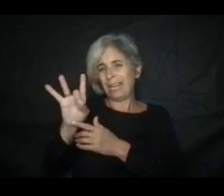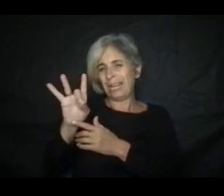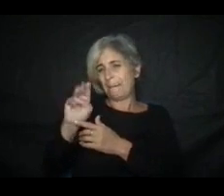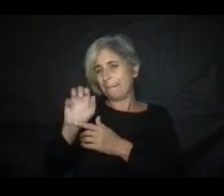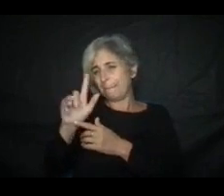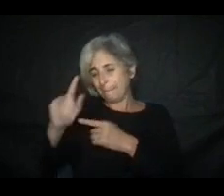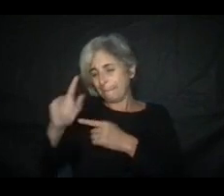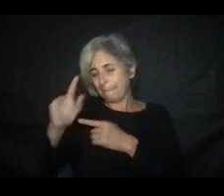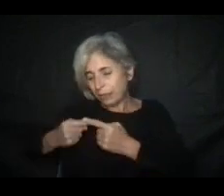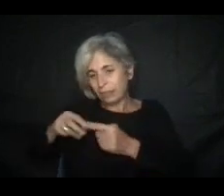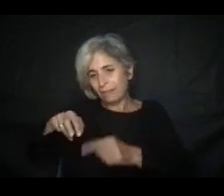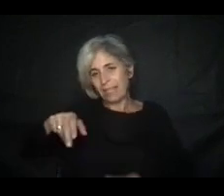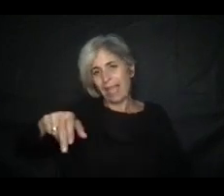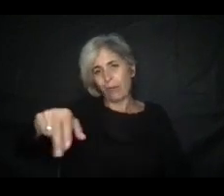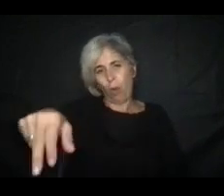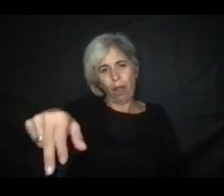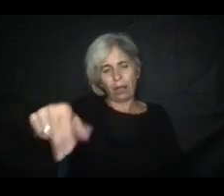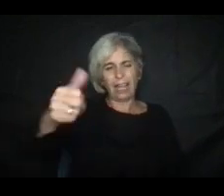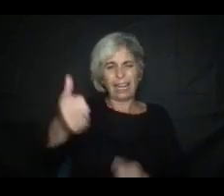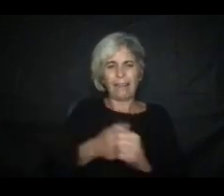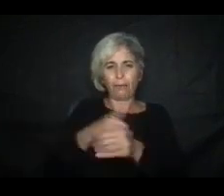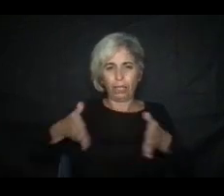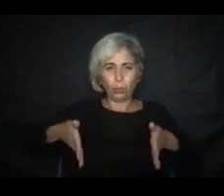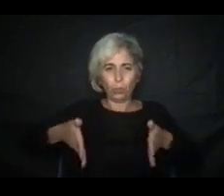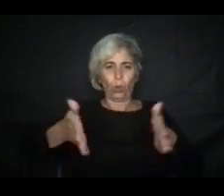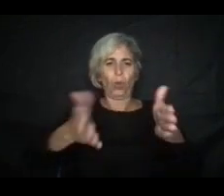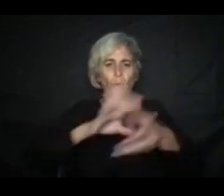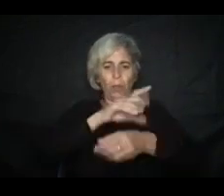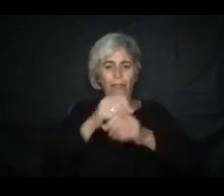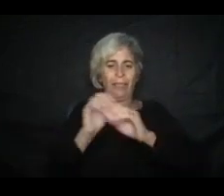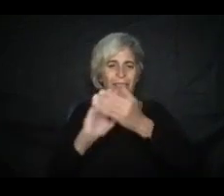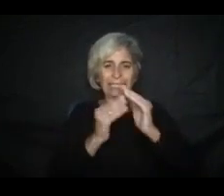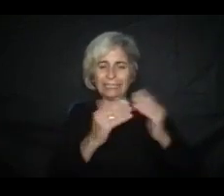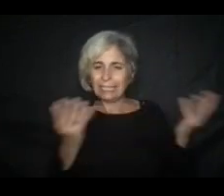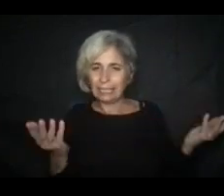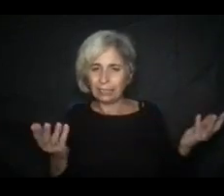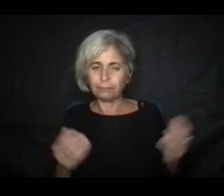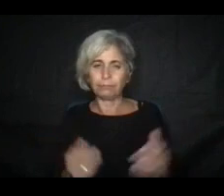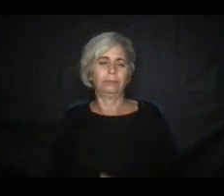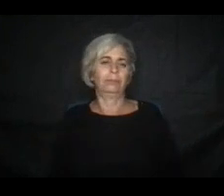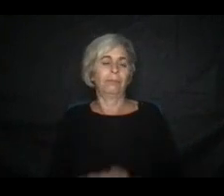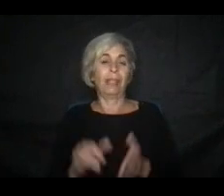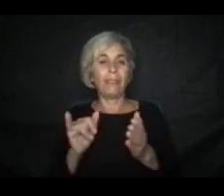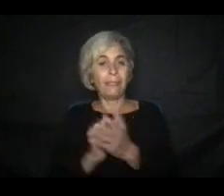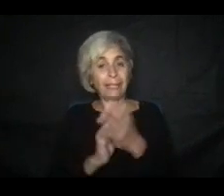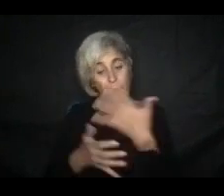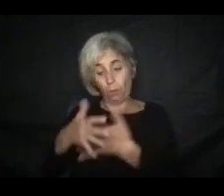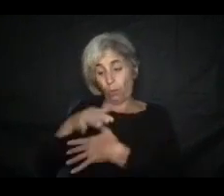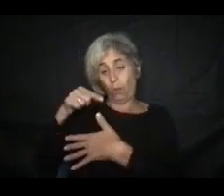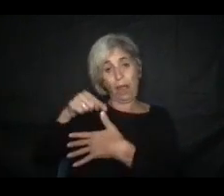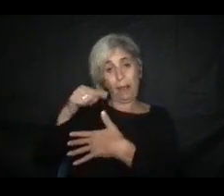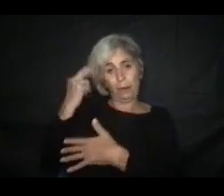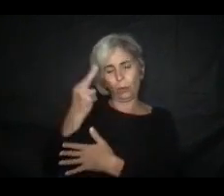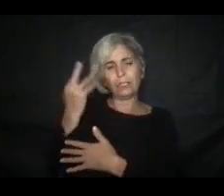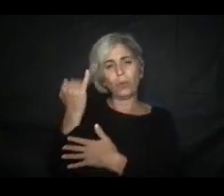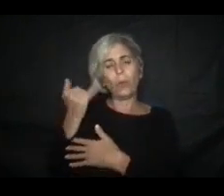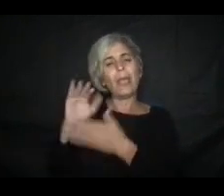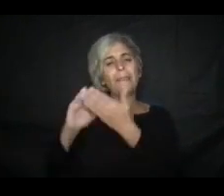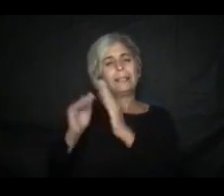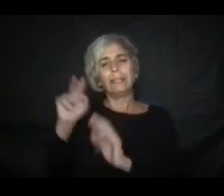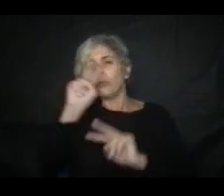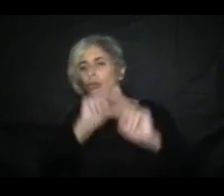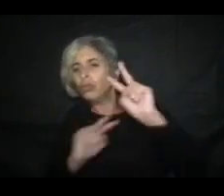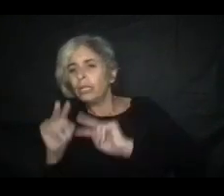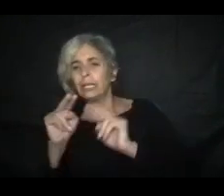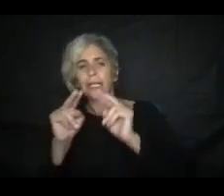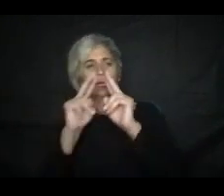much a sidewalk on every single road within the city. And that's one of the primary reasons that the city is looking at a